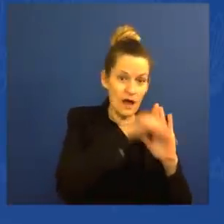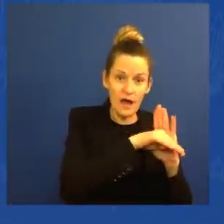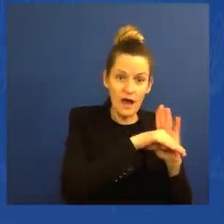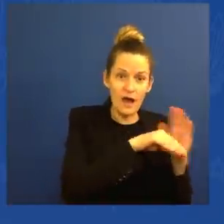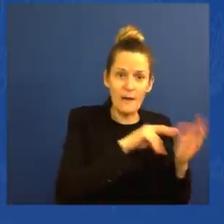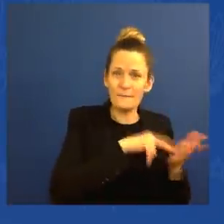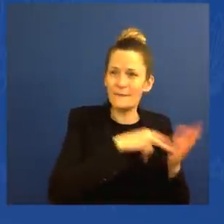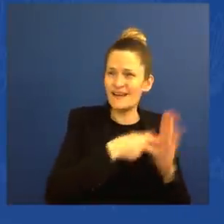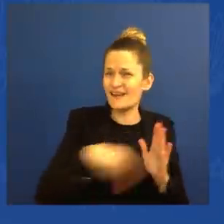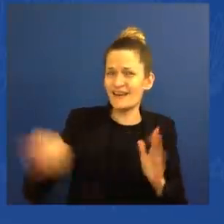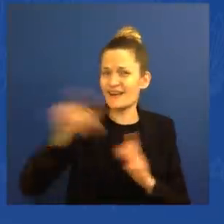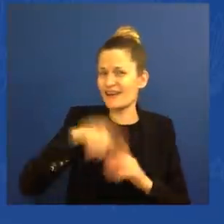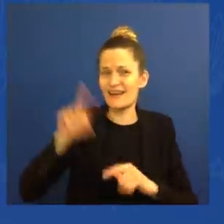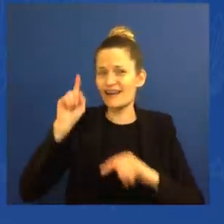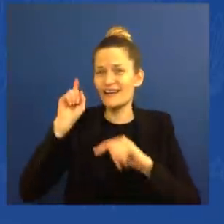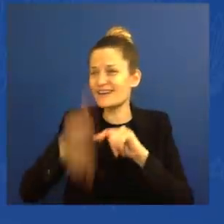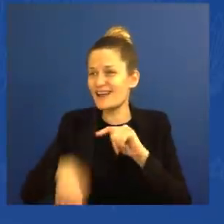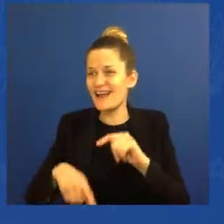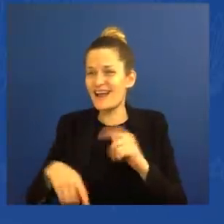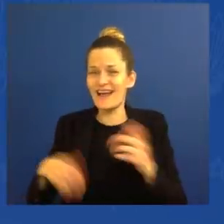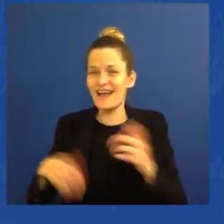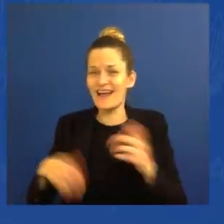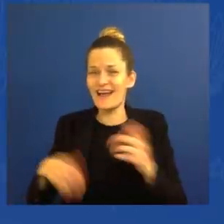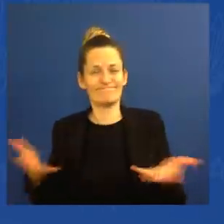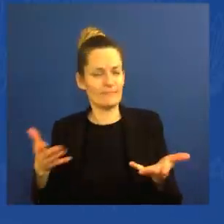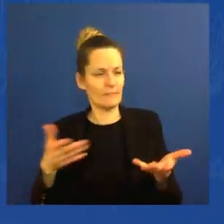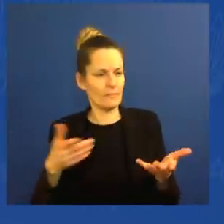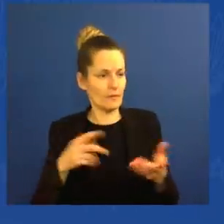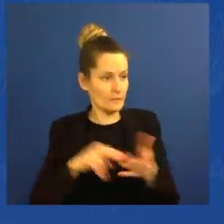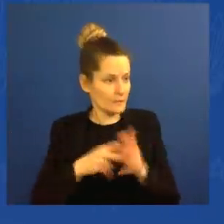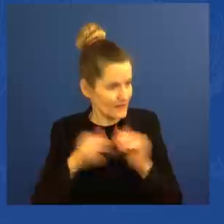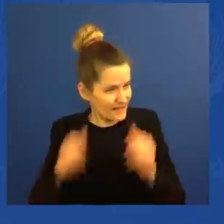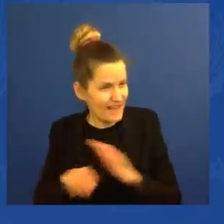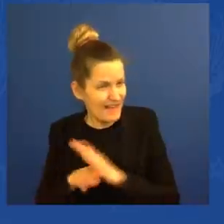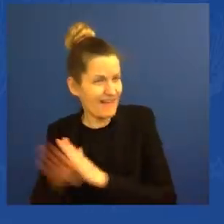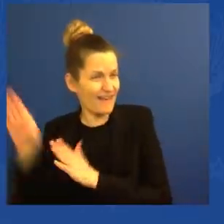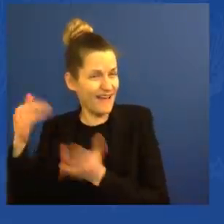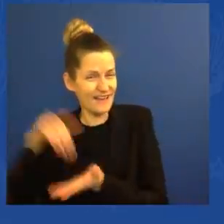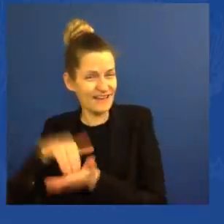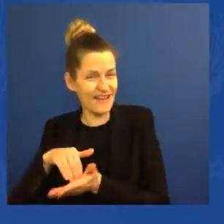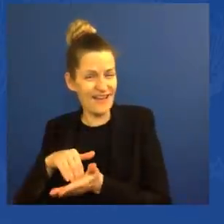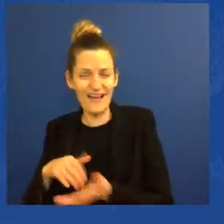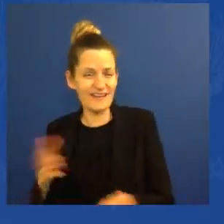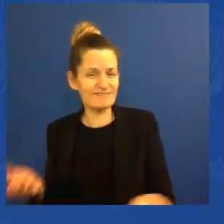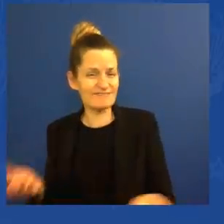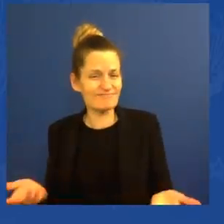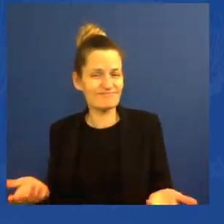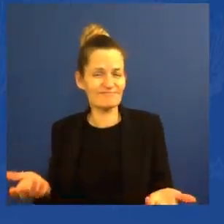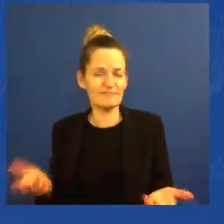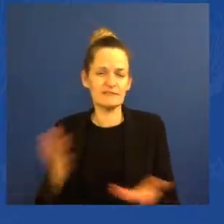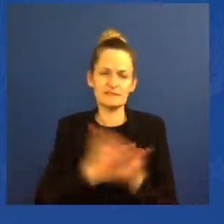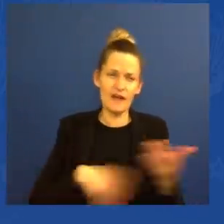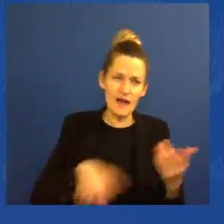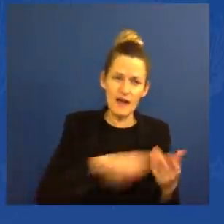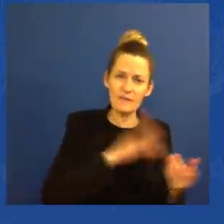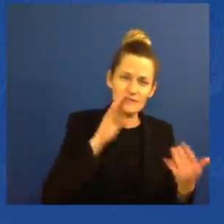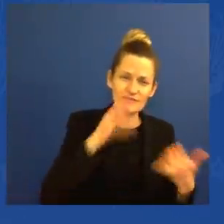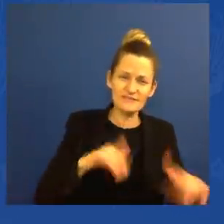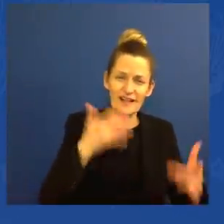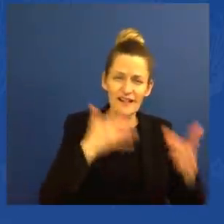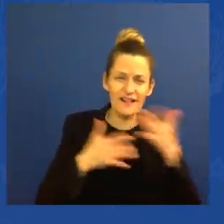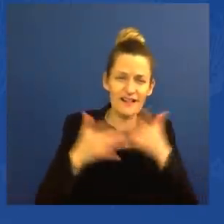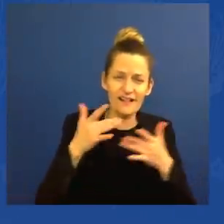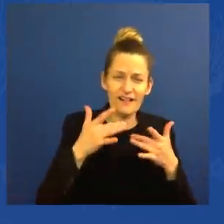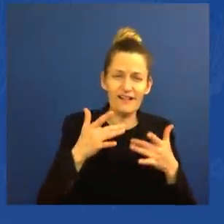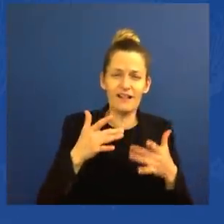recession. They never got back on their feet. It's what economists call economic